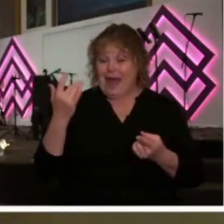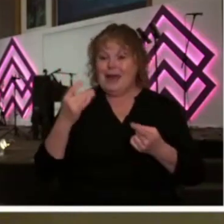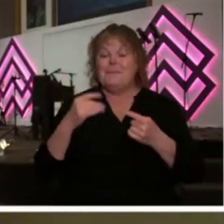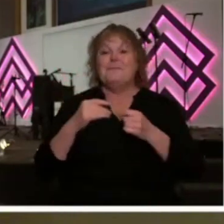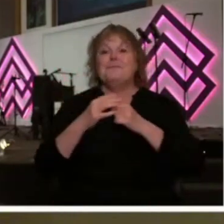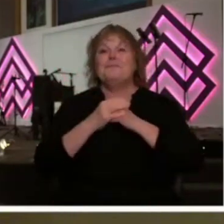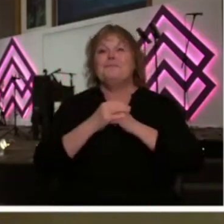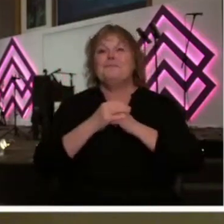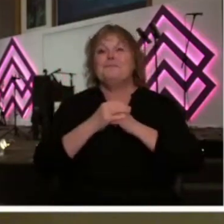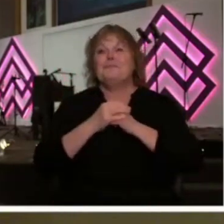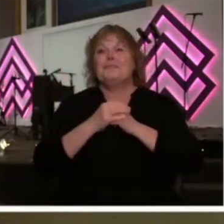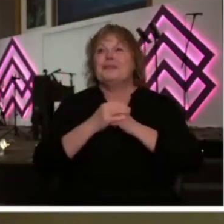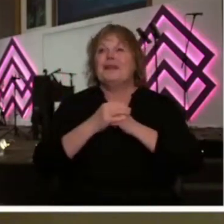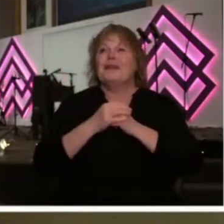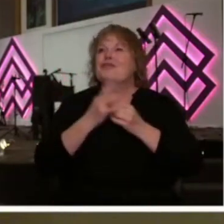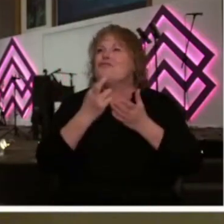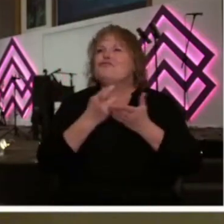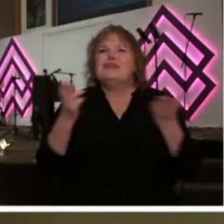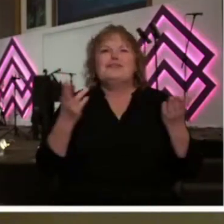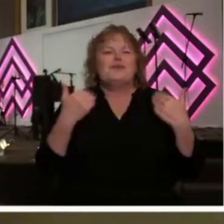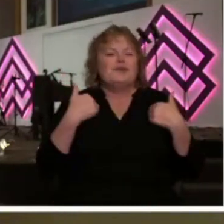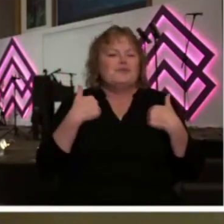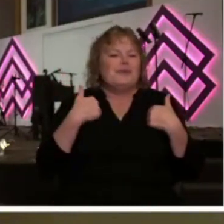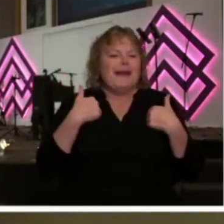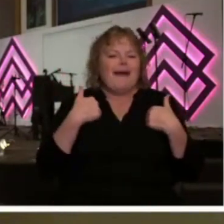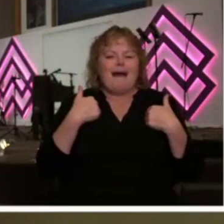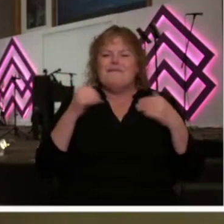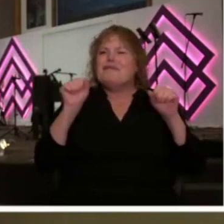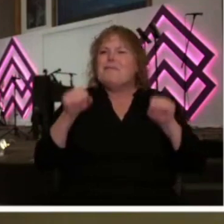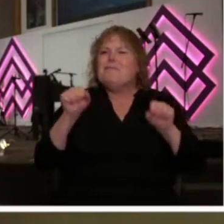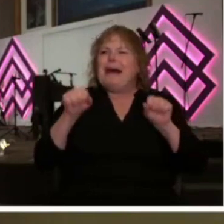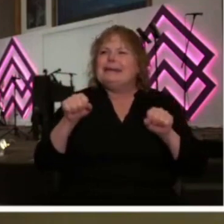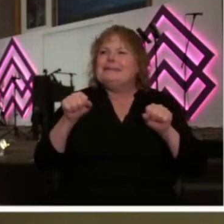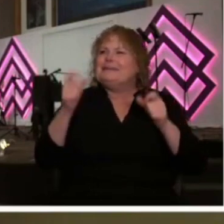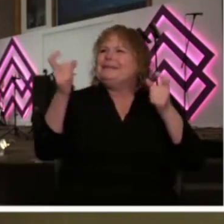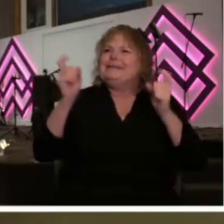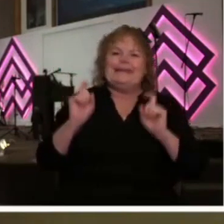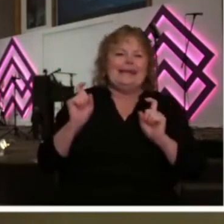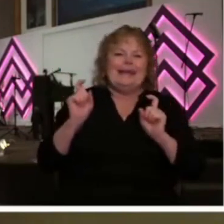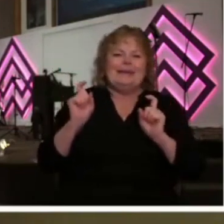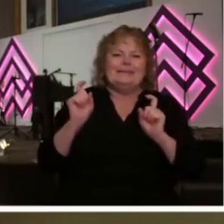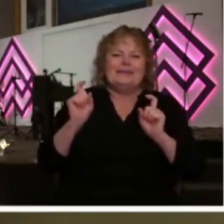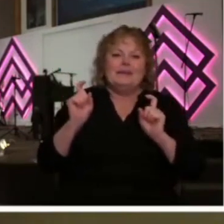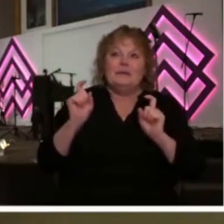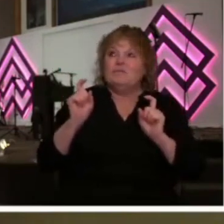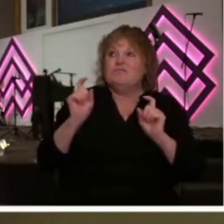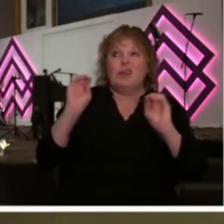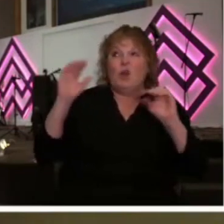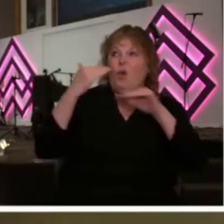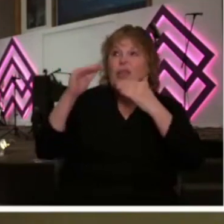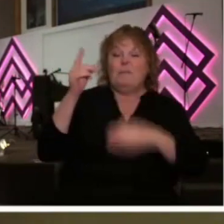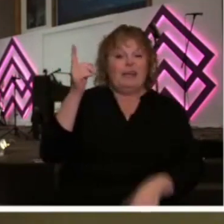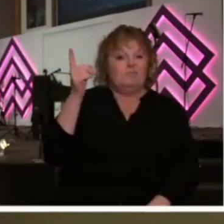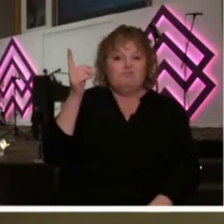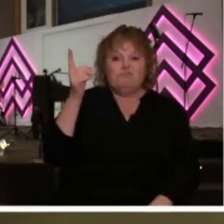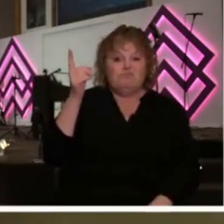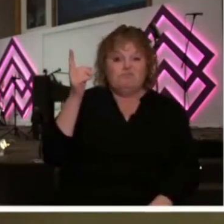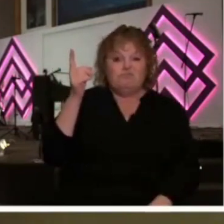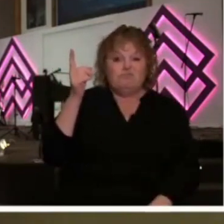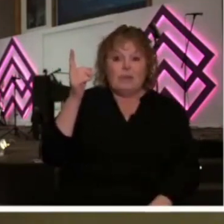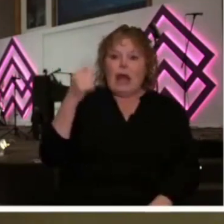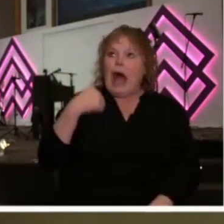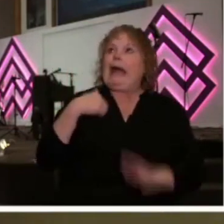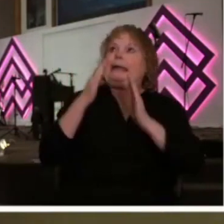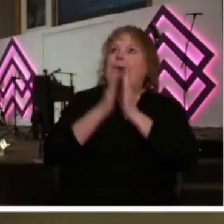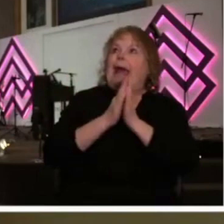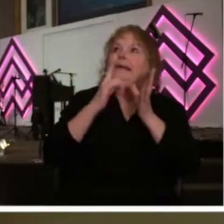possibilities and the resources that He brings to this are limitless, beyond whatever I could ask